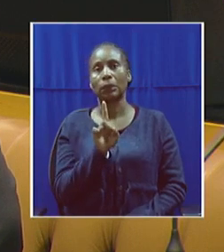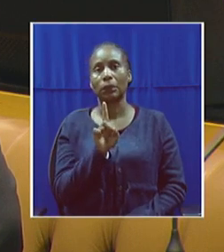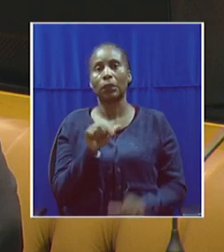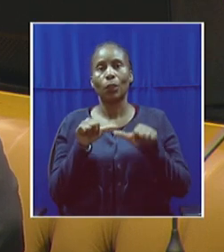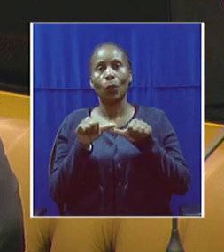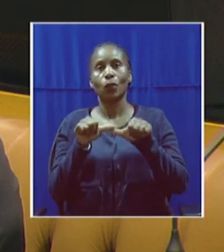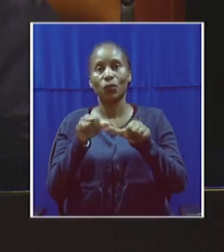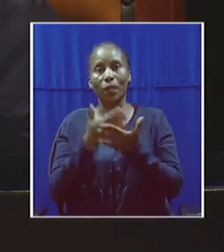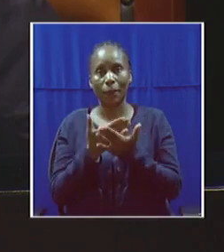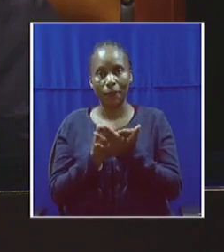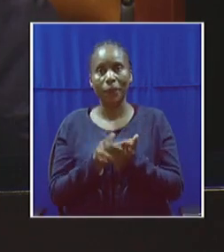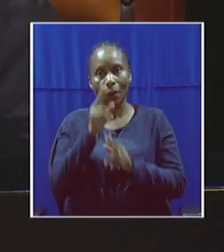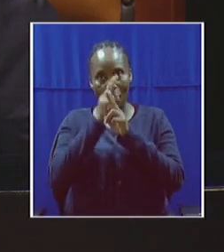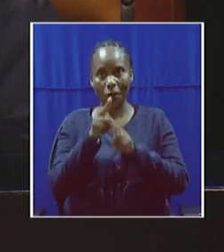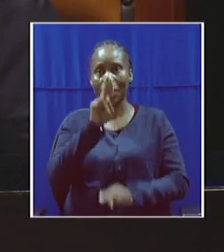continue